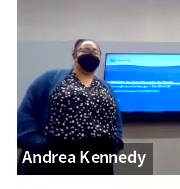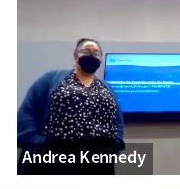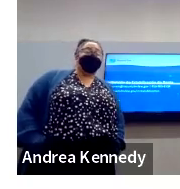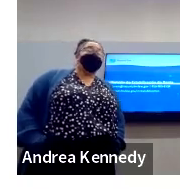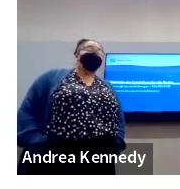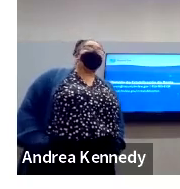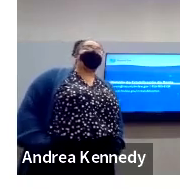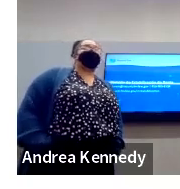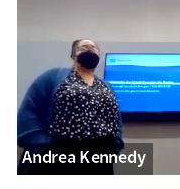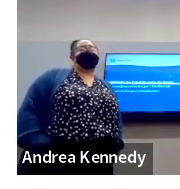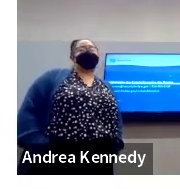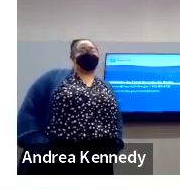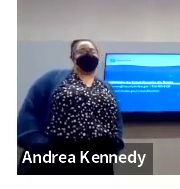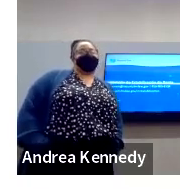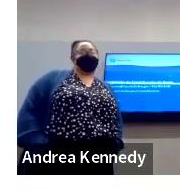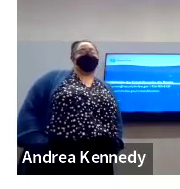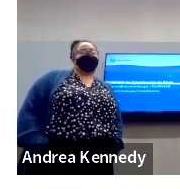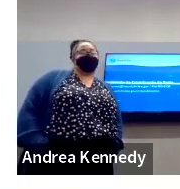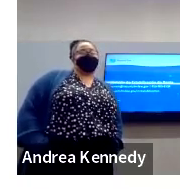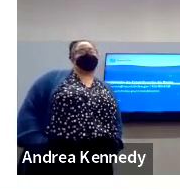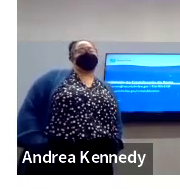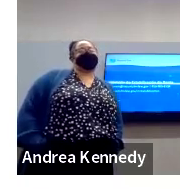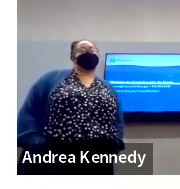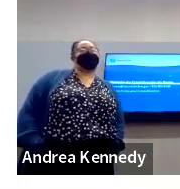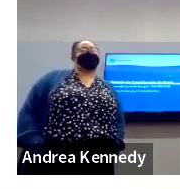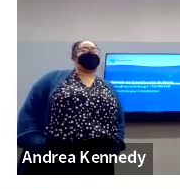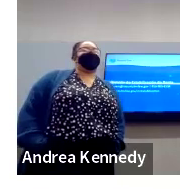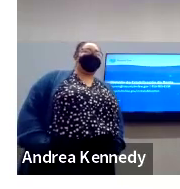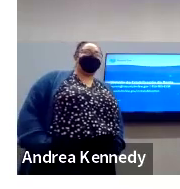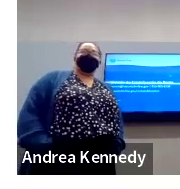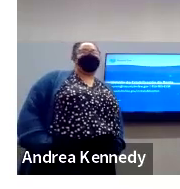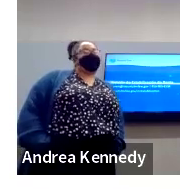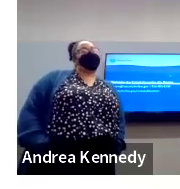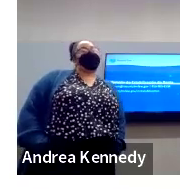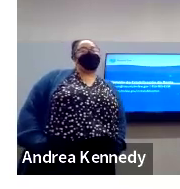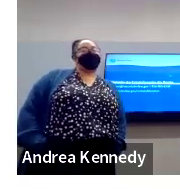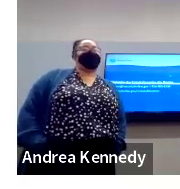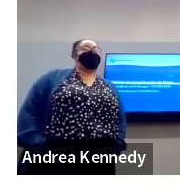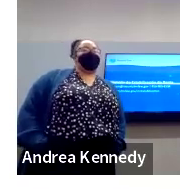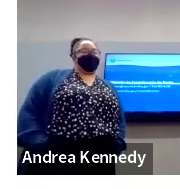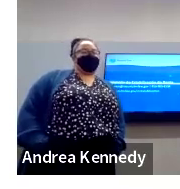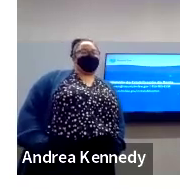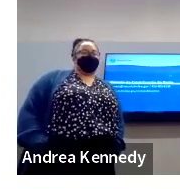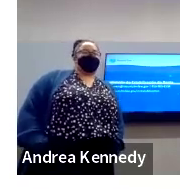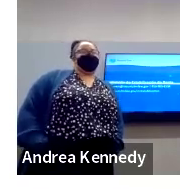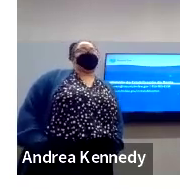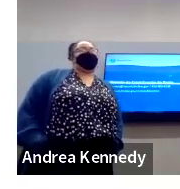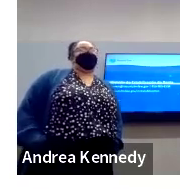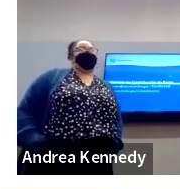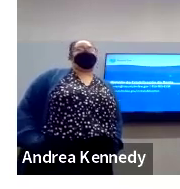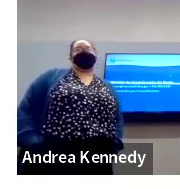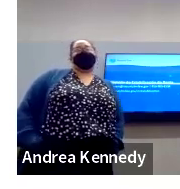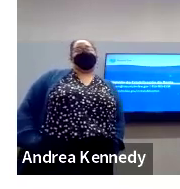and Spanish. And then if anybody needs any additional assistance in another language, we can always set that up. We just